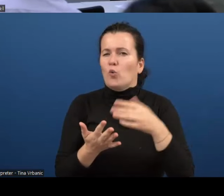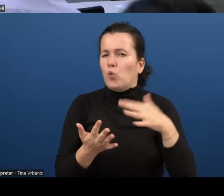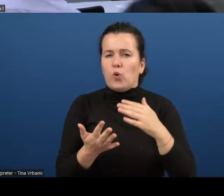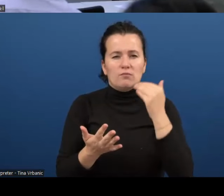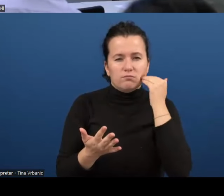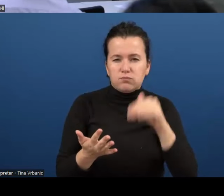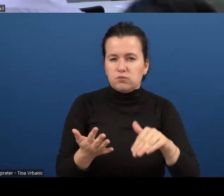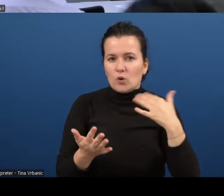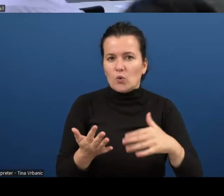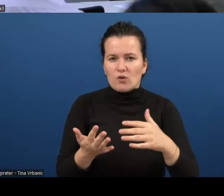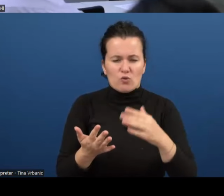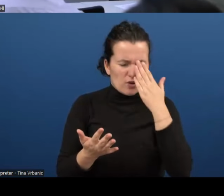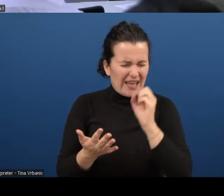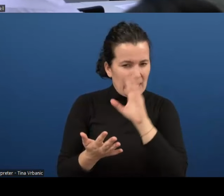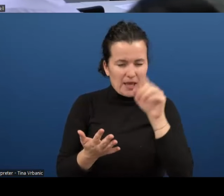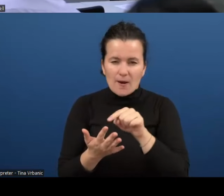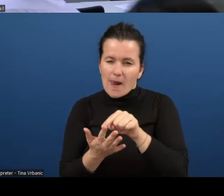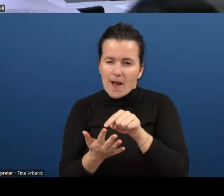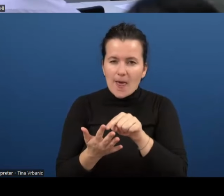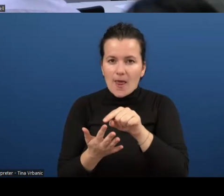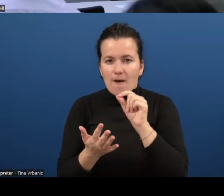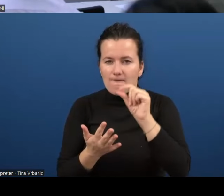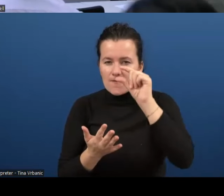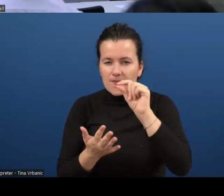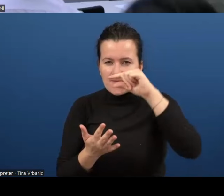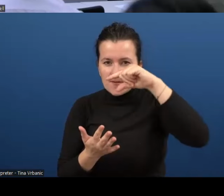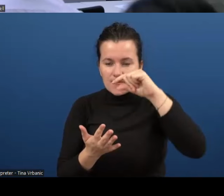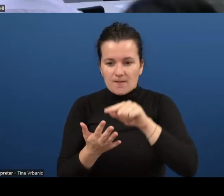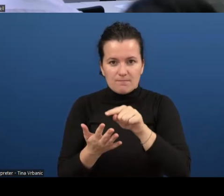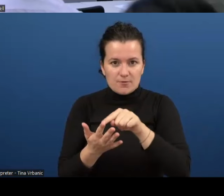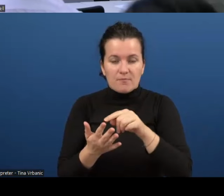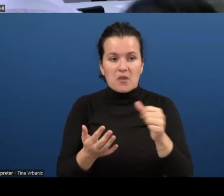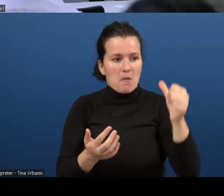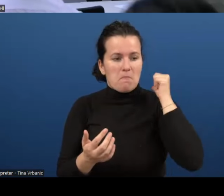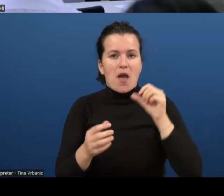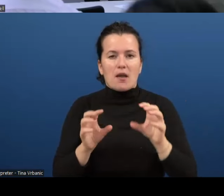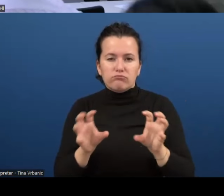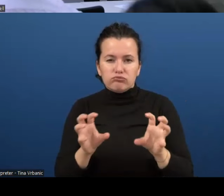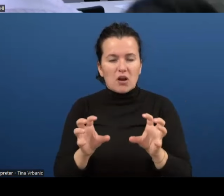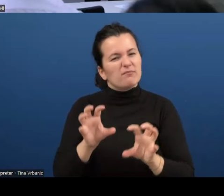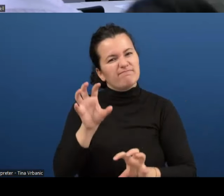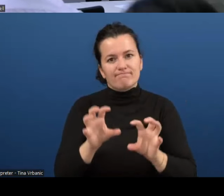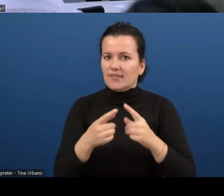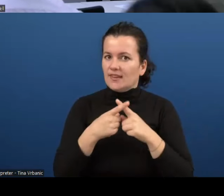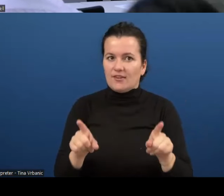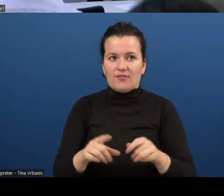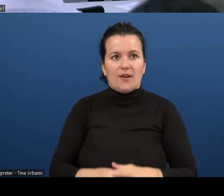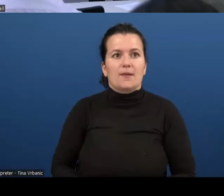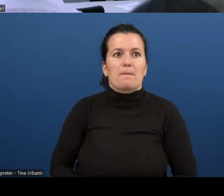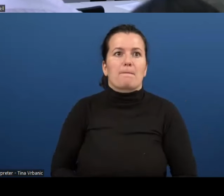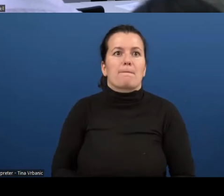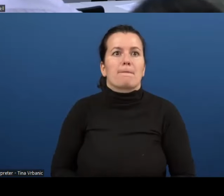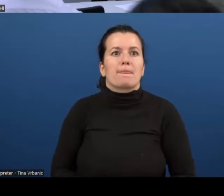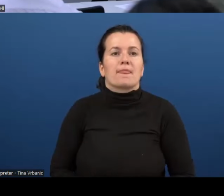famous or a usual test is the 2-point discrimination test. So if you put